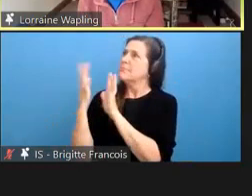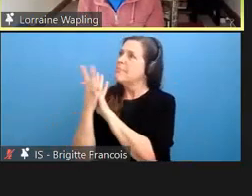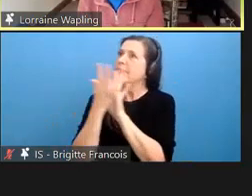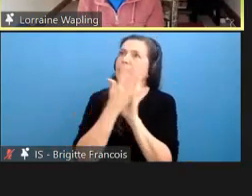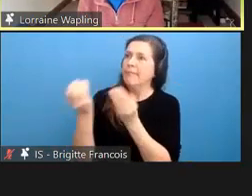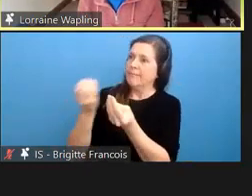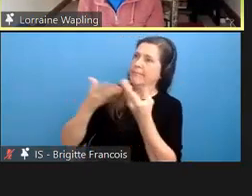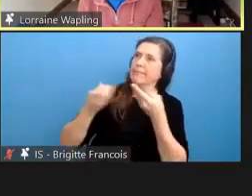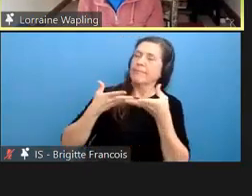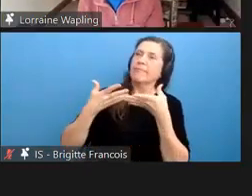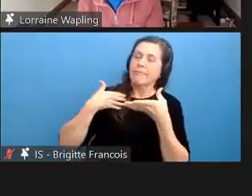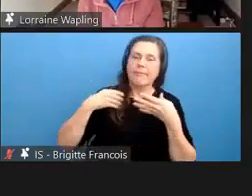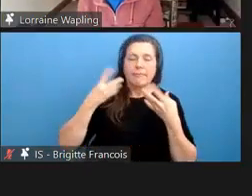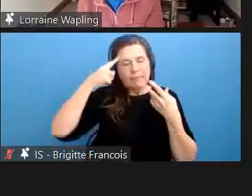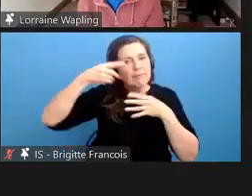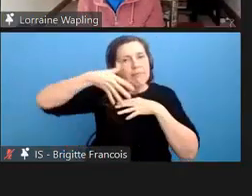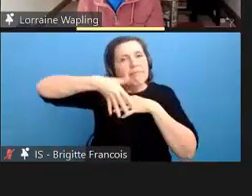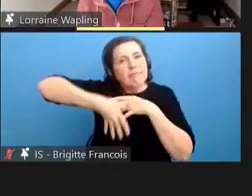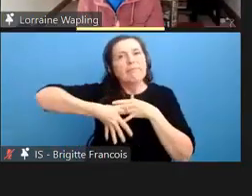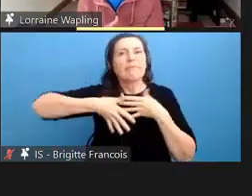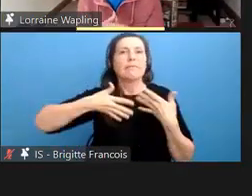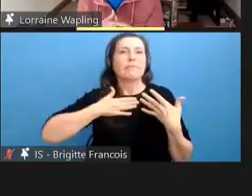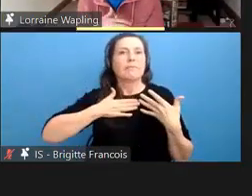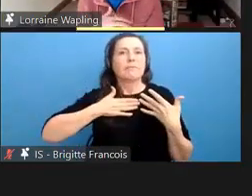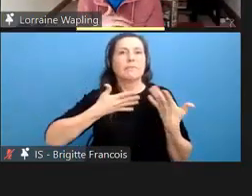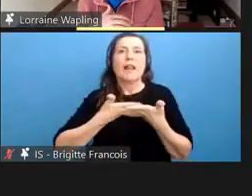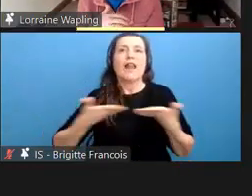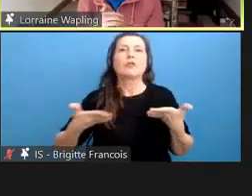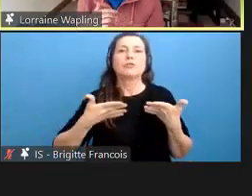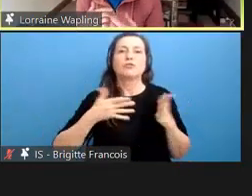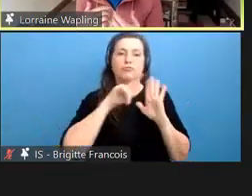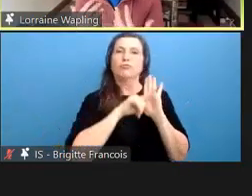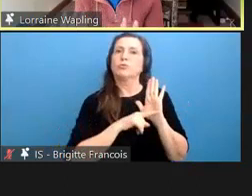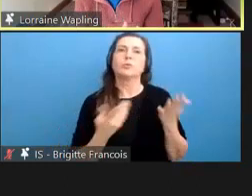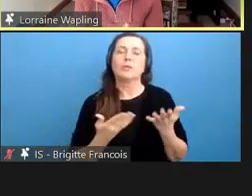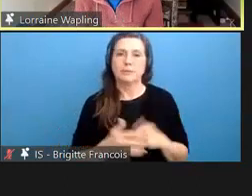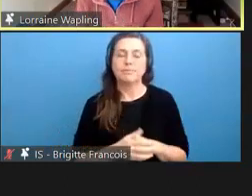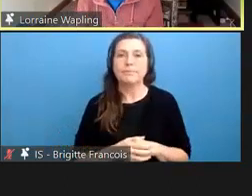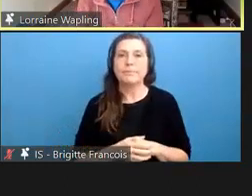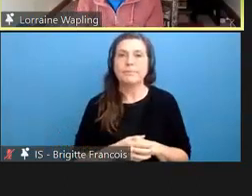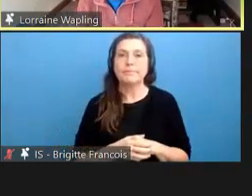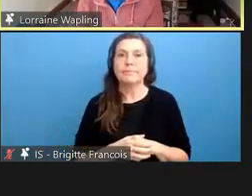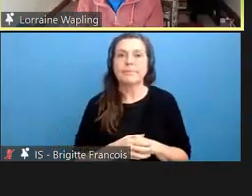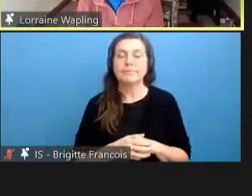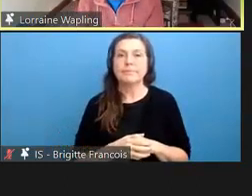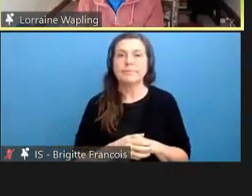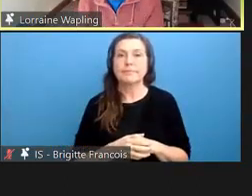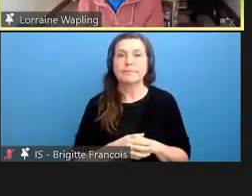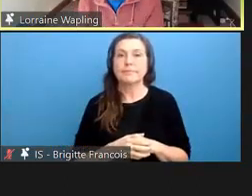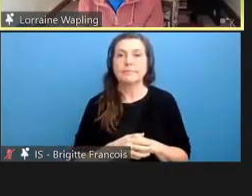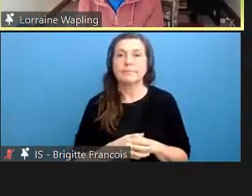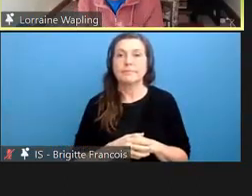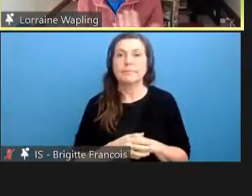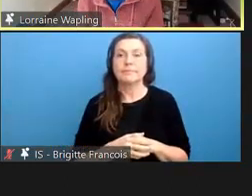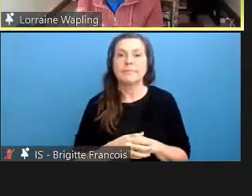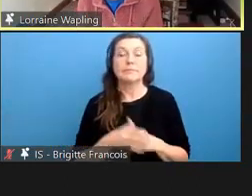language is really, really important for us because it's through language that meanings